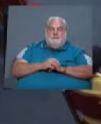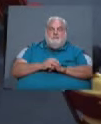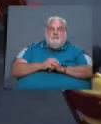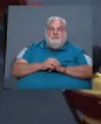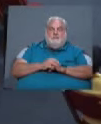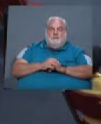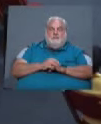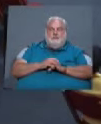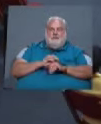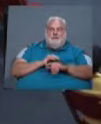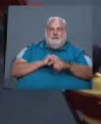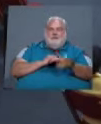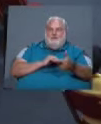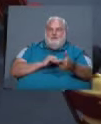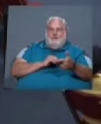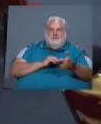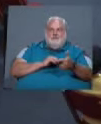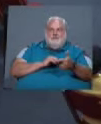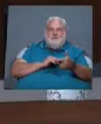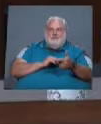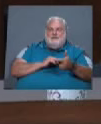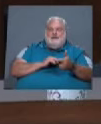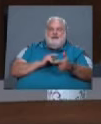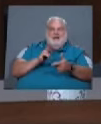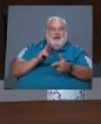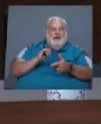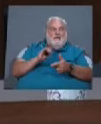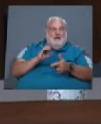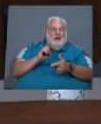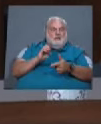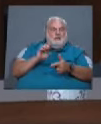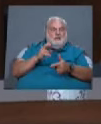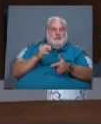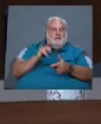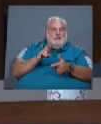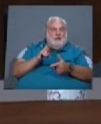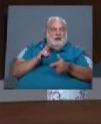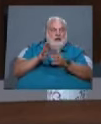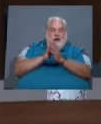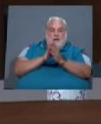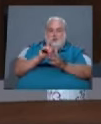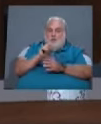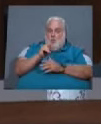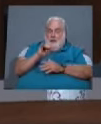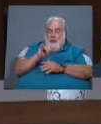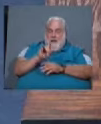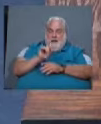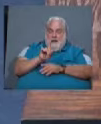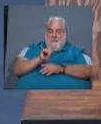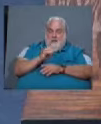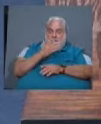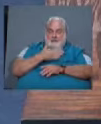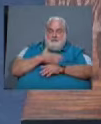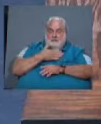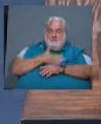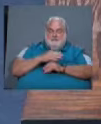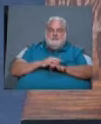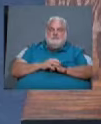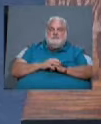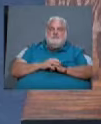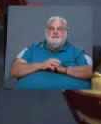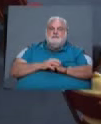Director Hendricks? Vice Chair, could I ask Tony to come to the mic?